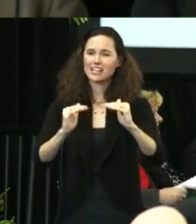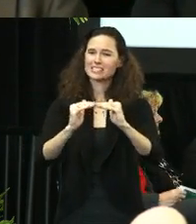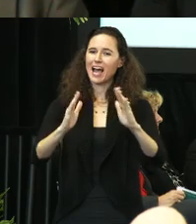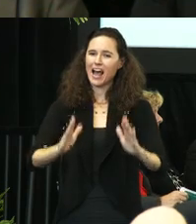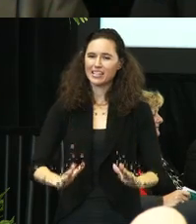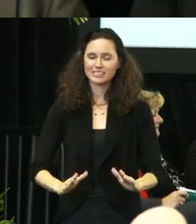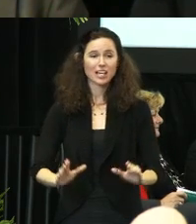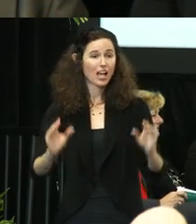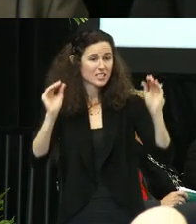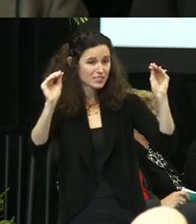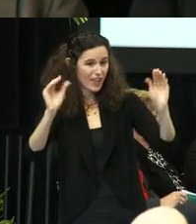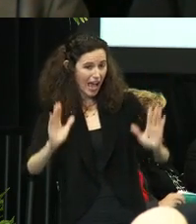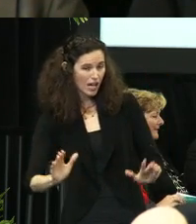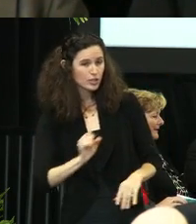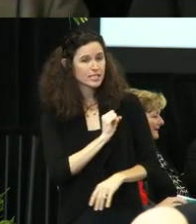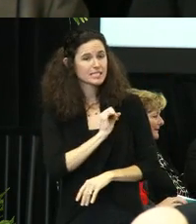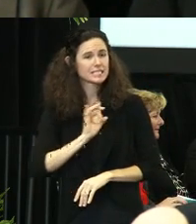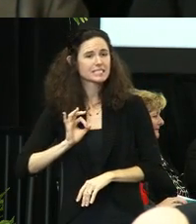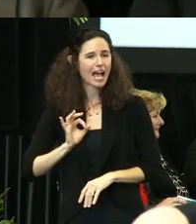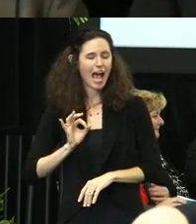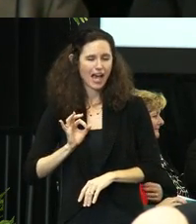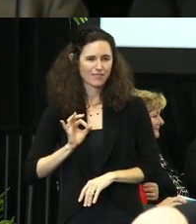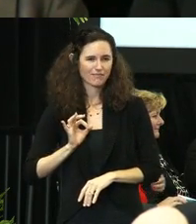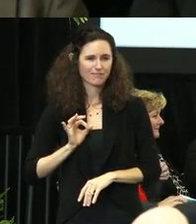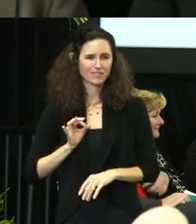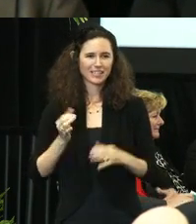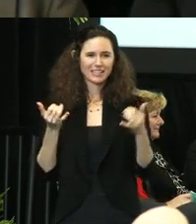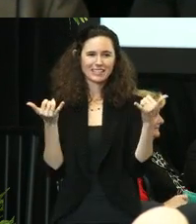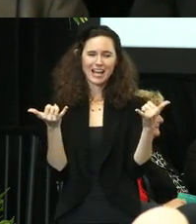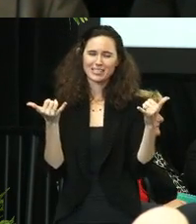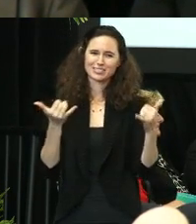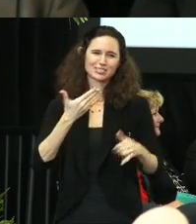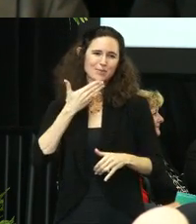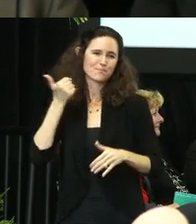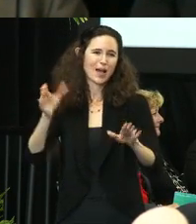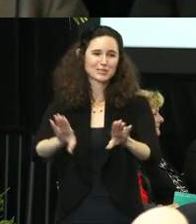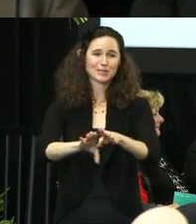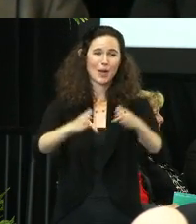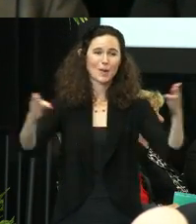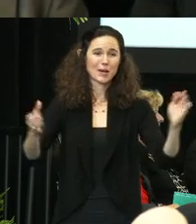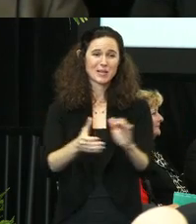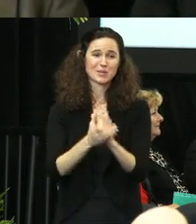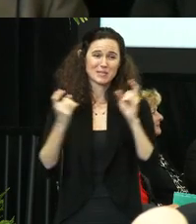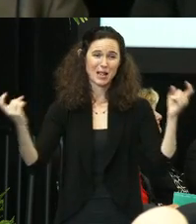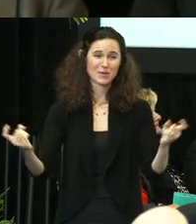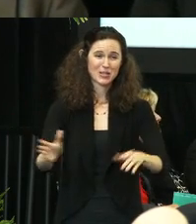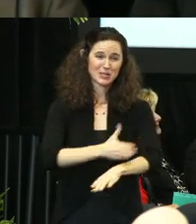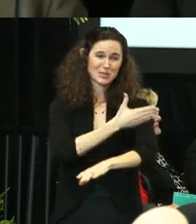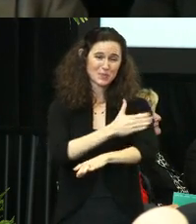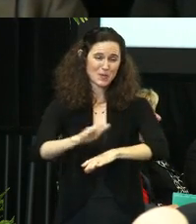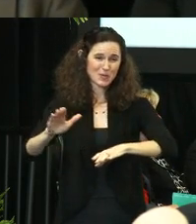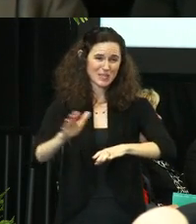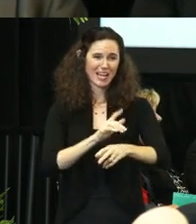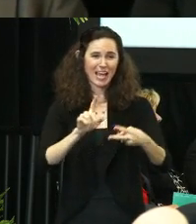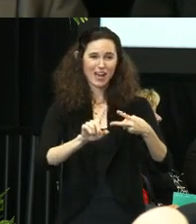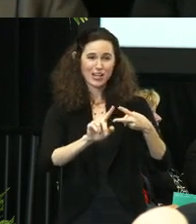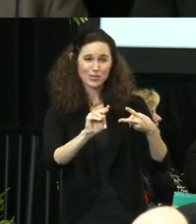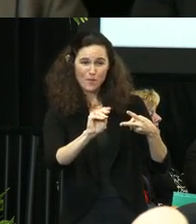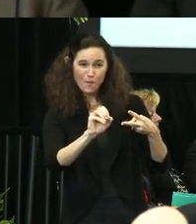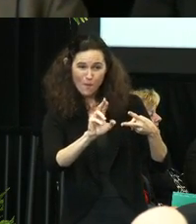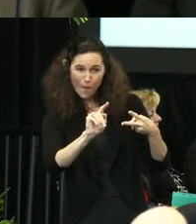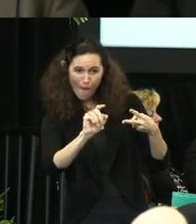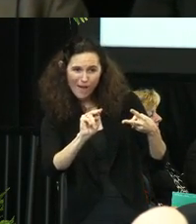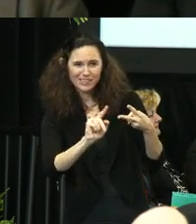as faculty, as staff, and there's no greater opening to our celebration than Morton, Perry, and Stephen Gunter. I mean, I think